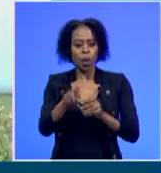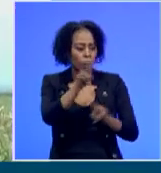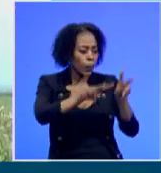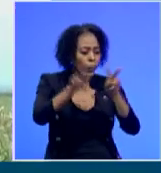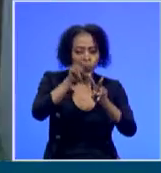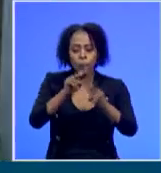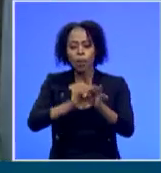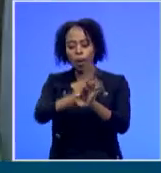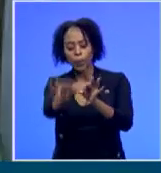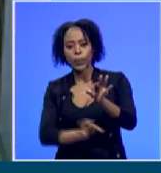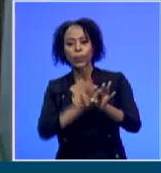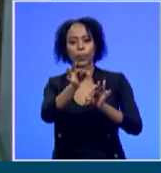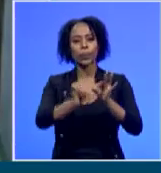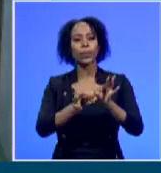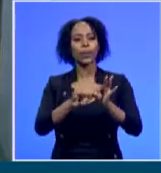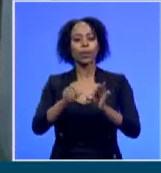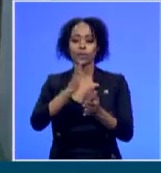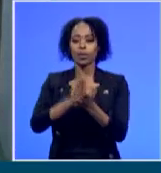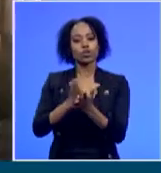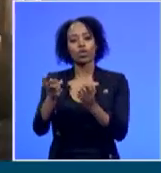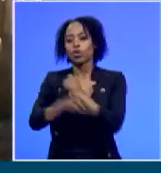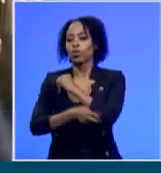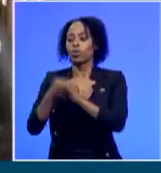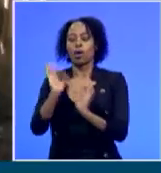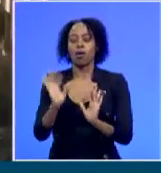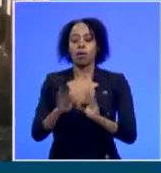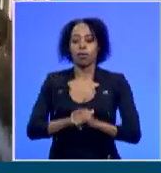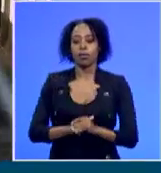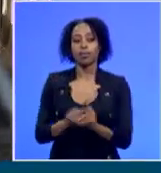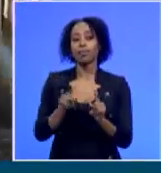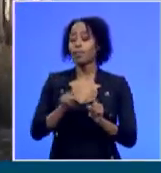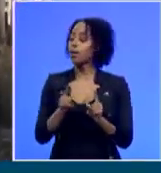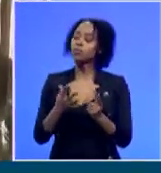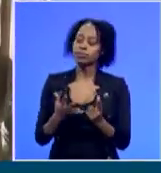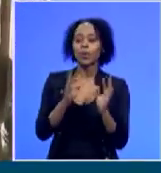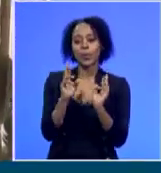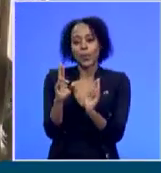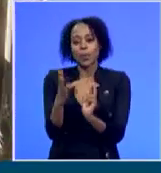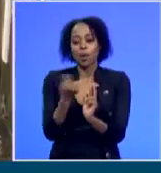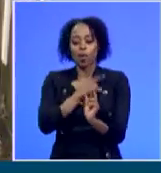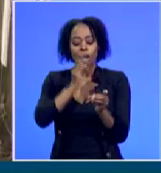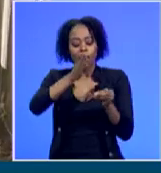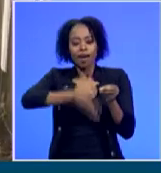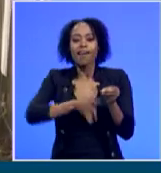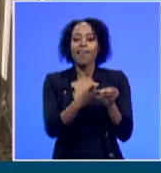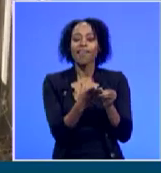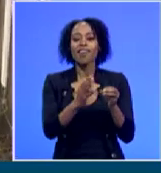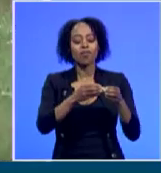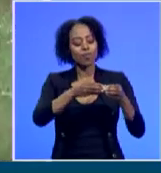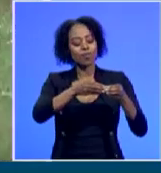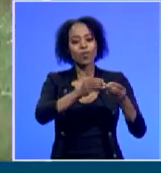24-hour guard at a conservancy in Kenya. But all is not possibly lost for the future of their